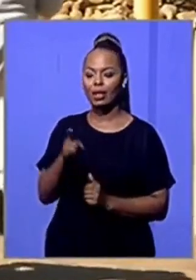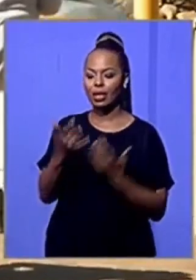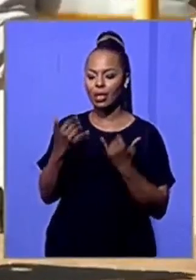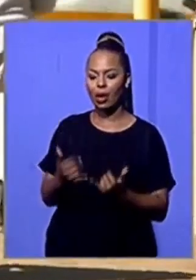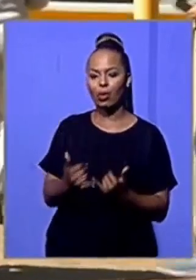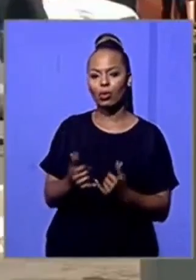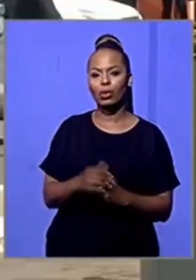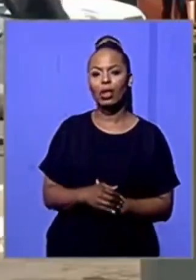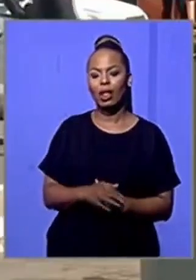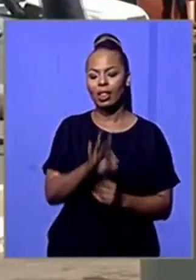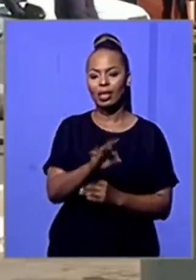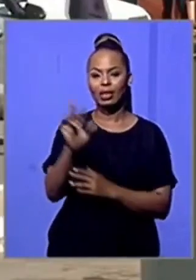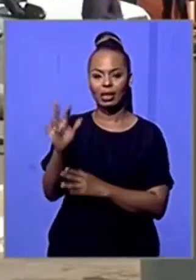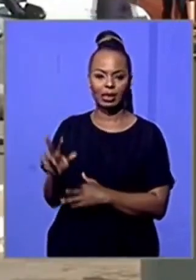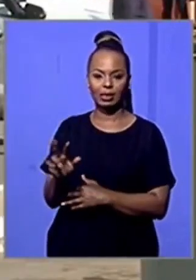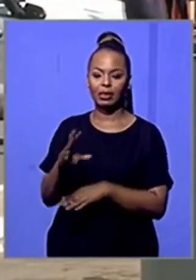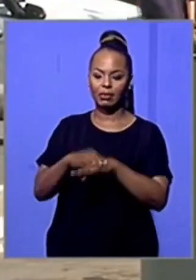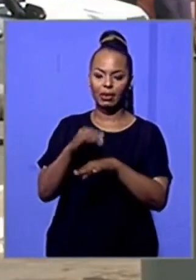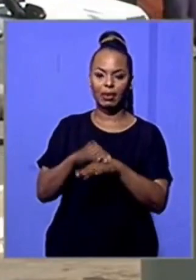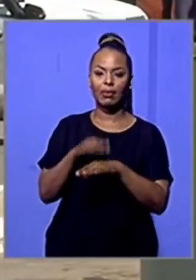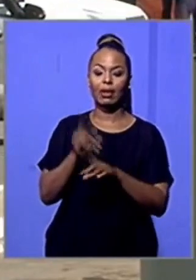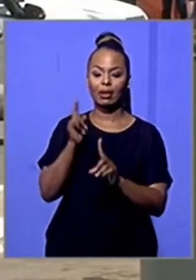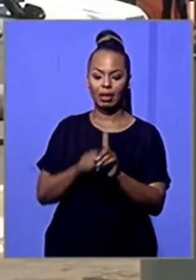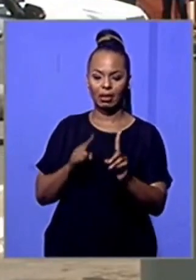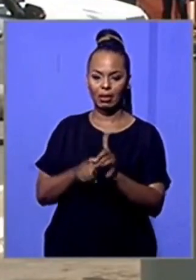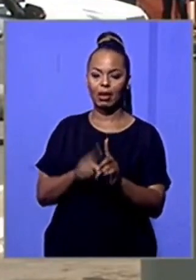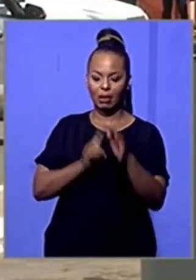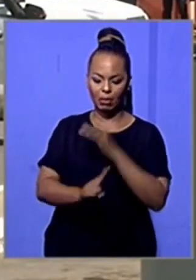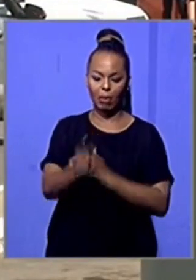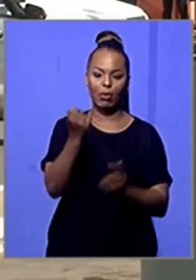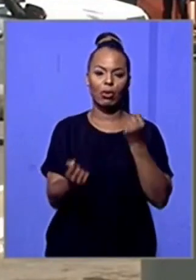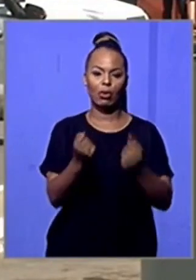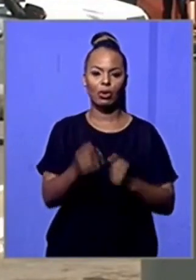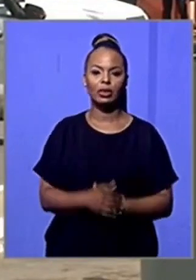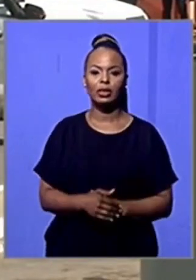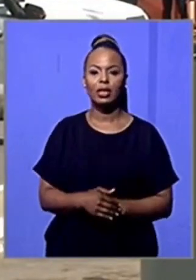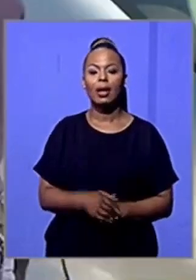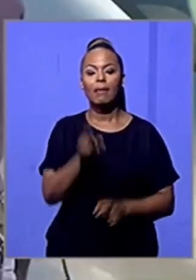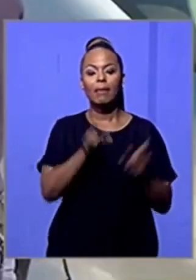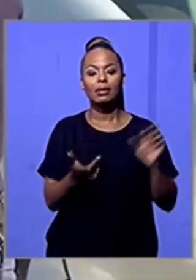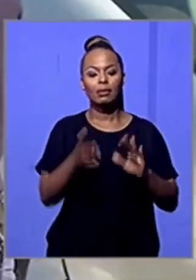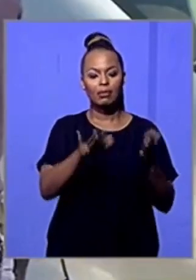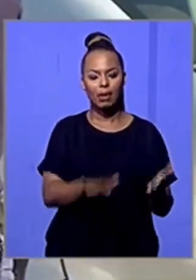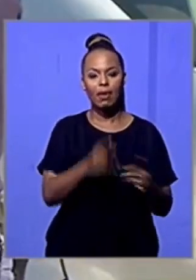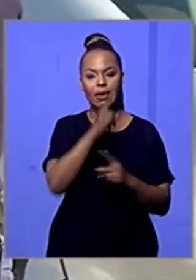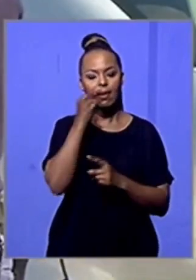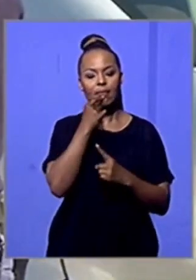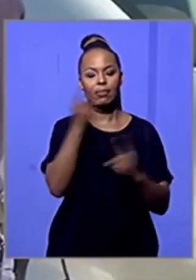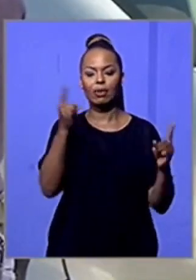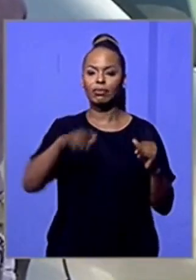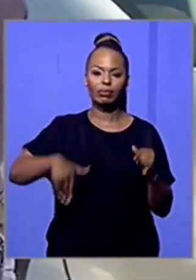38 o solofetse go tlhagelela kwa kgotlatshekelo fa gautshwane maina a batswasetlhabelo ga a ise a itsisiwe.